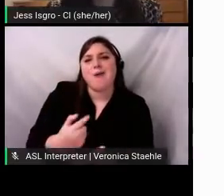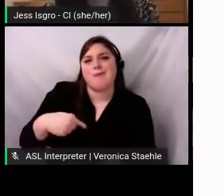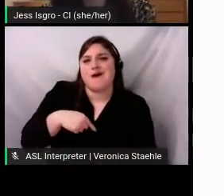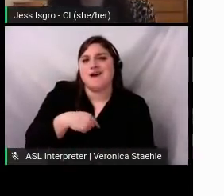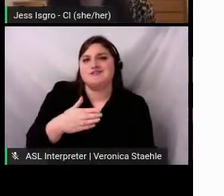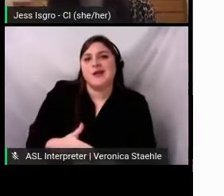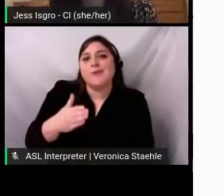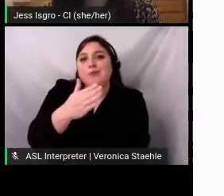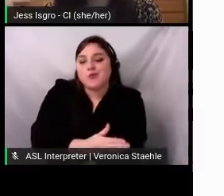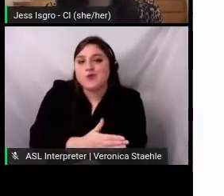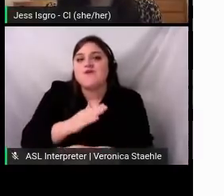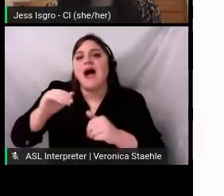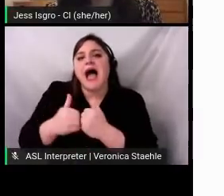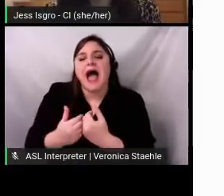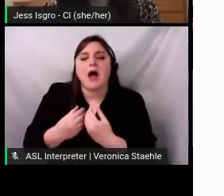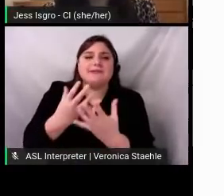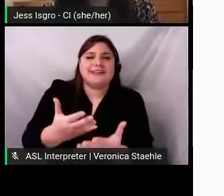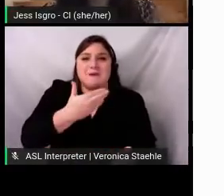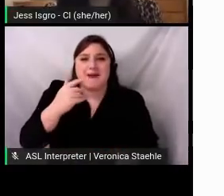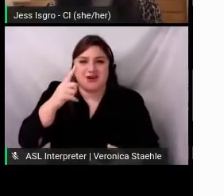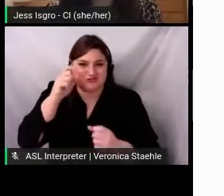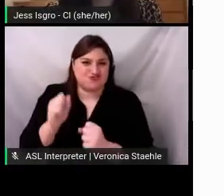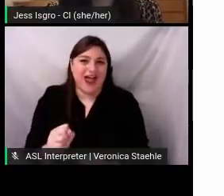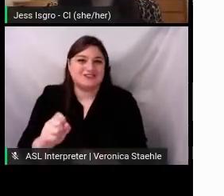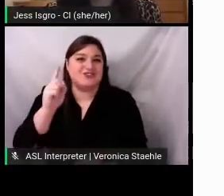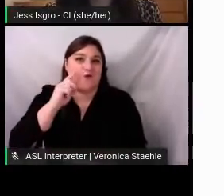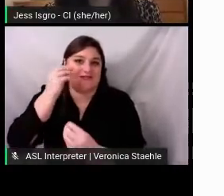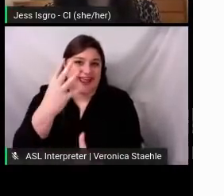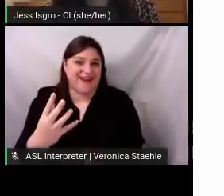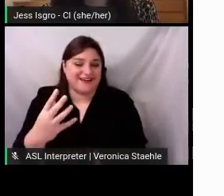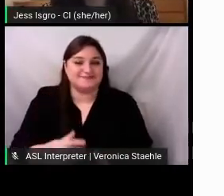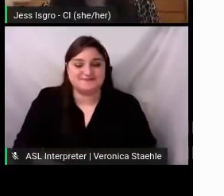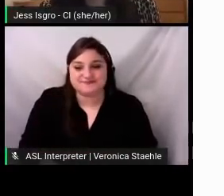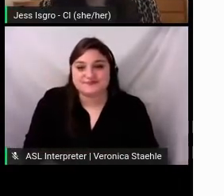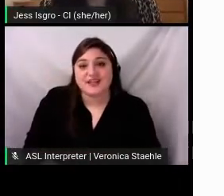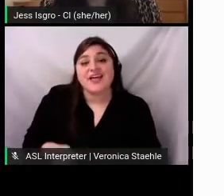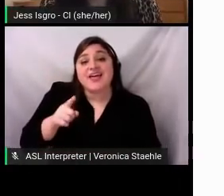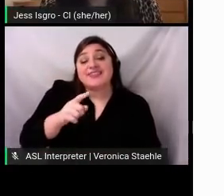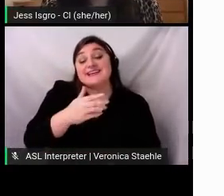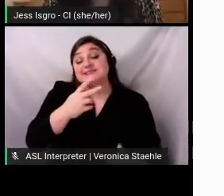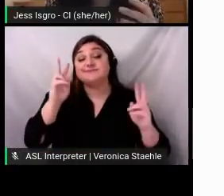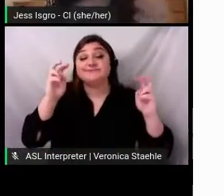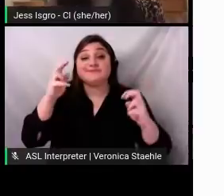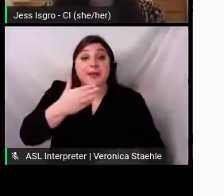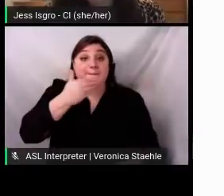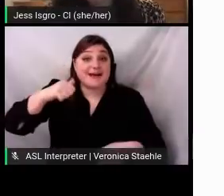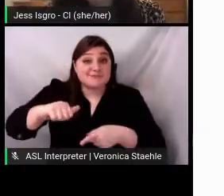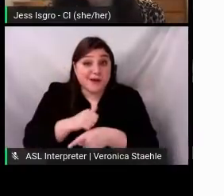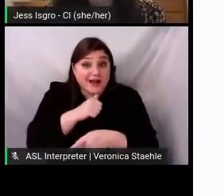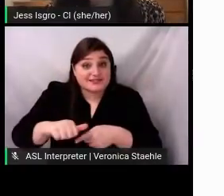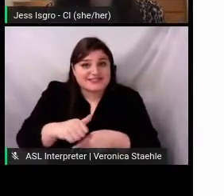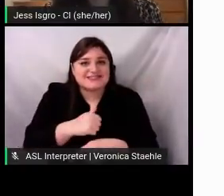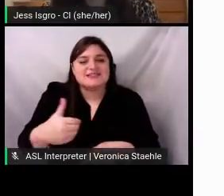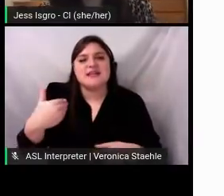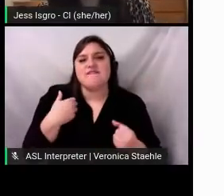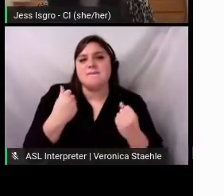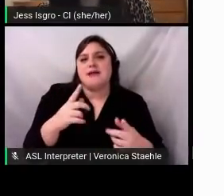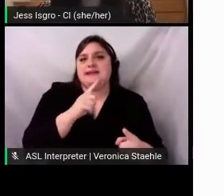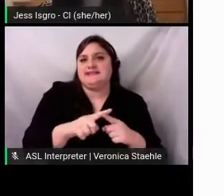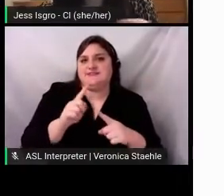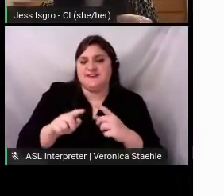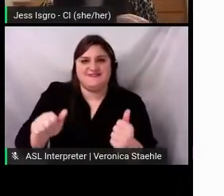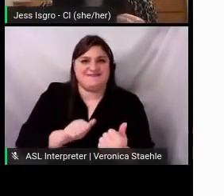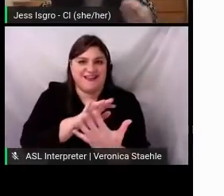using recommended content creation strategies. These best practices are, you know, they encapsulate a lot of different techniques. It